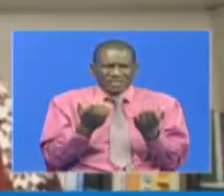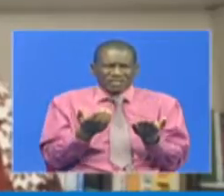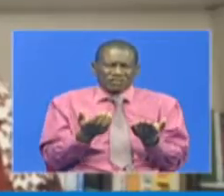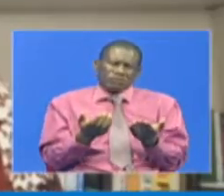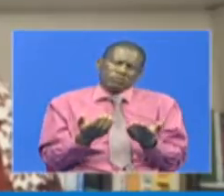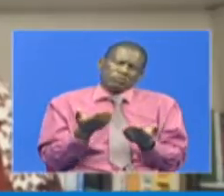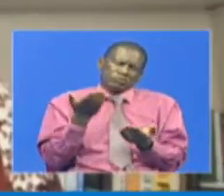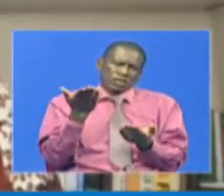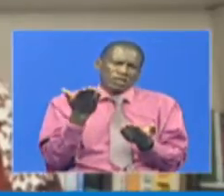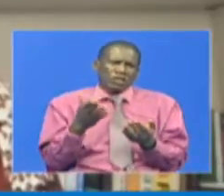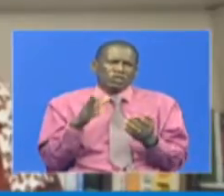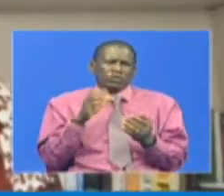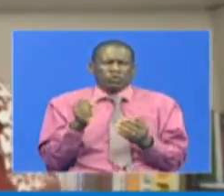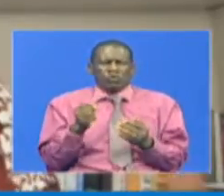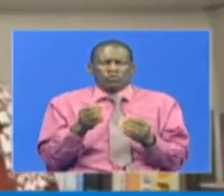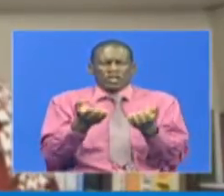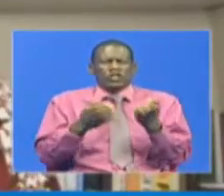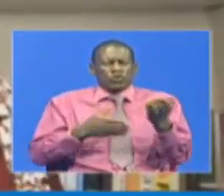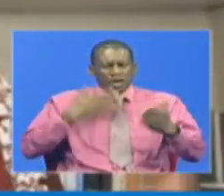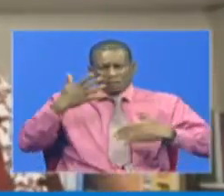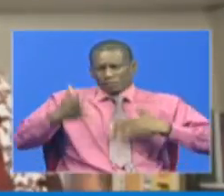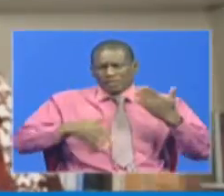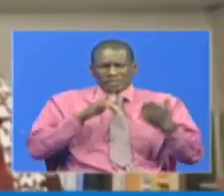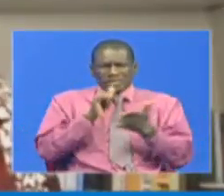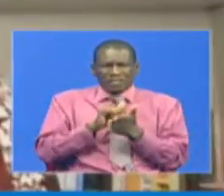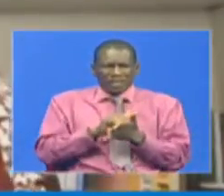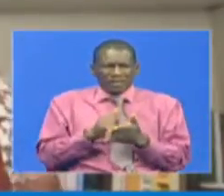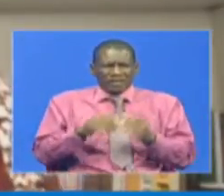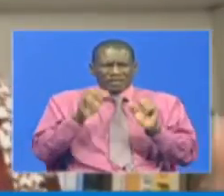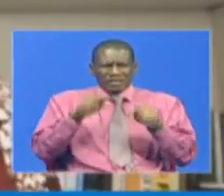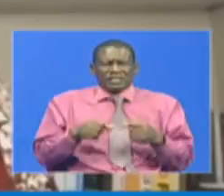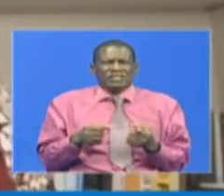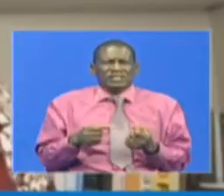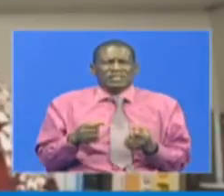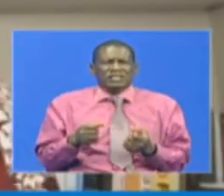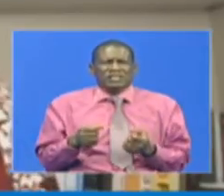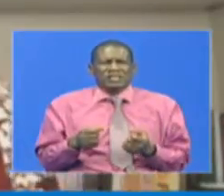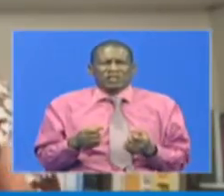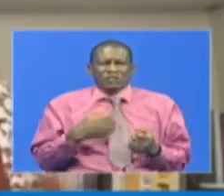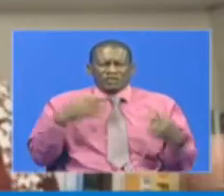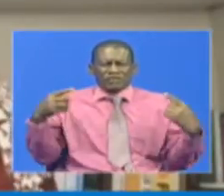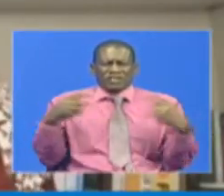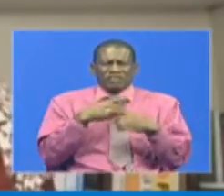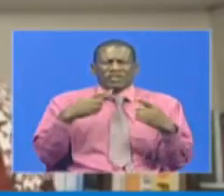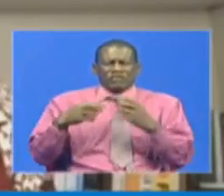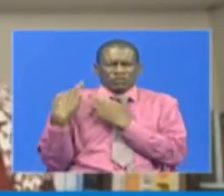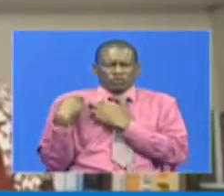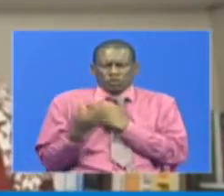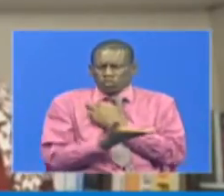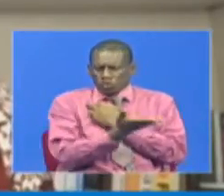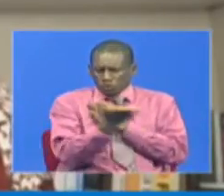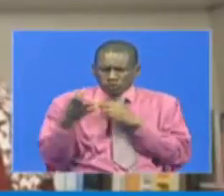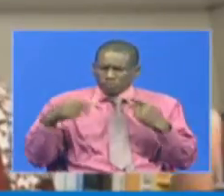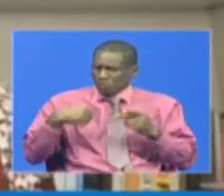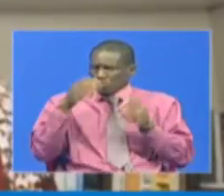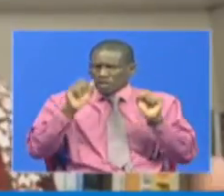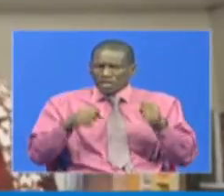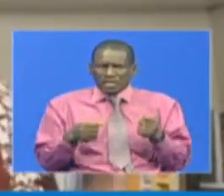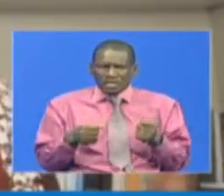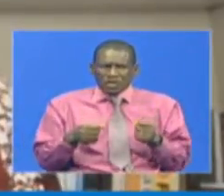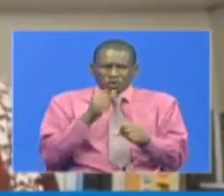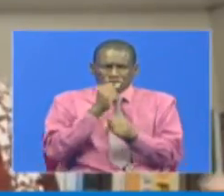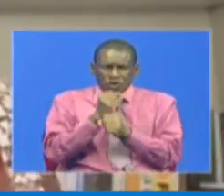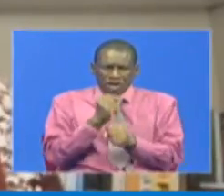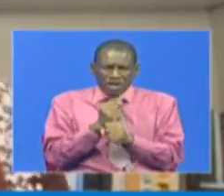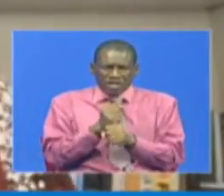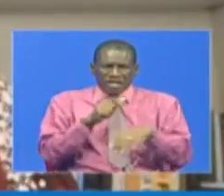I think we also need to appreciate that the role, I think there are different roles. And for those people who can probably work